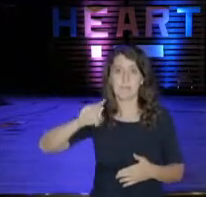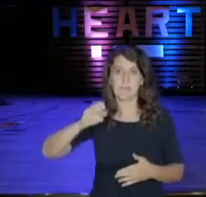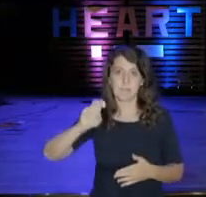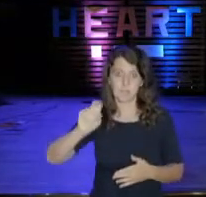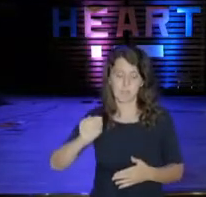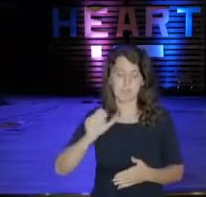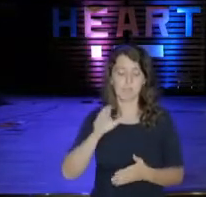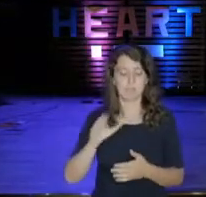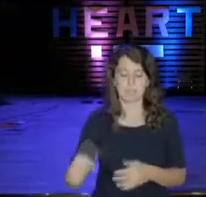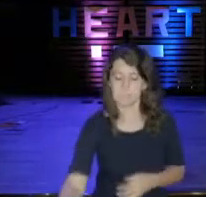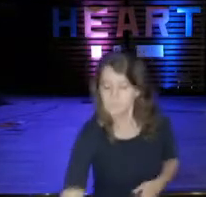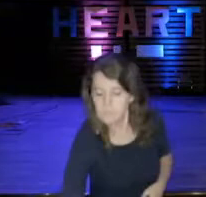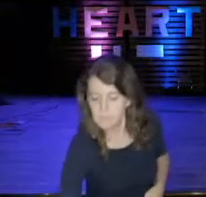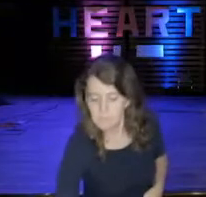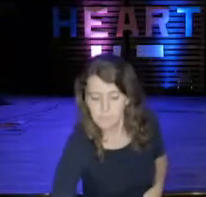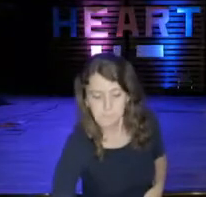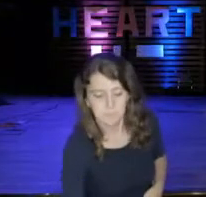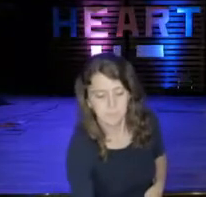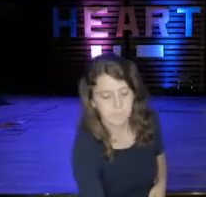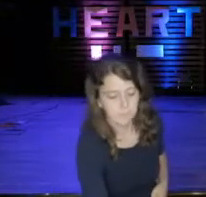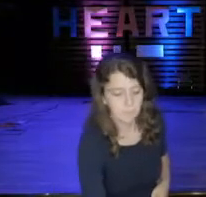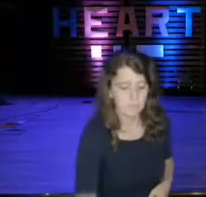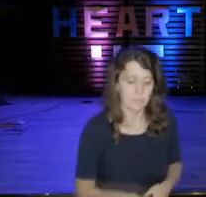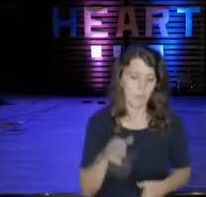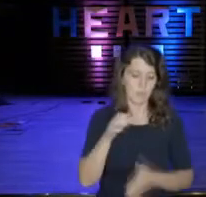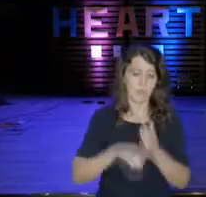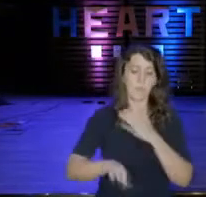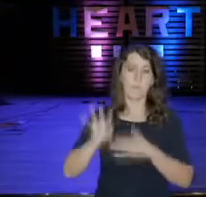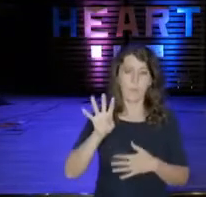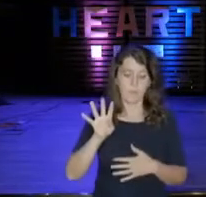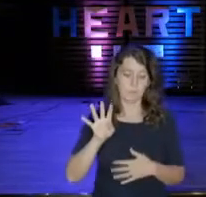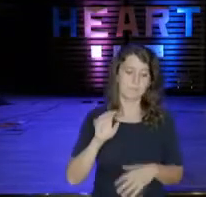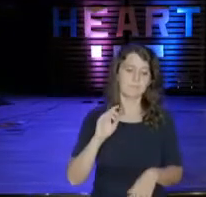gentle. How often should we be humble and gentle?